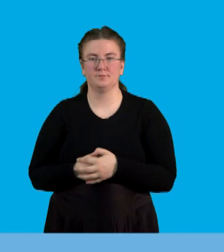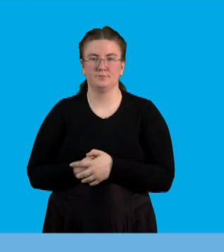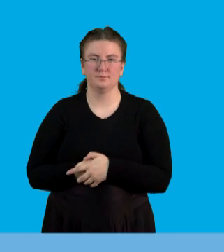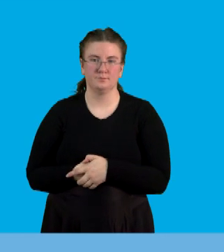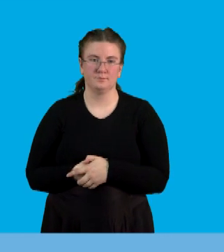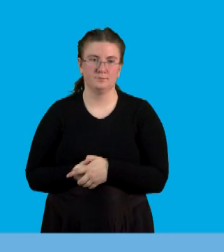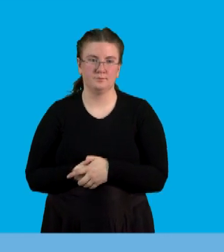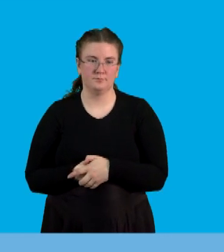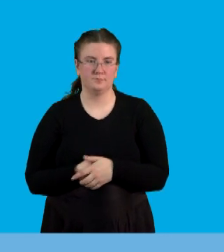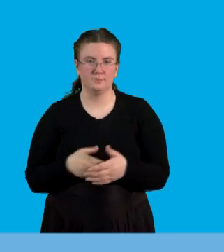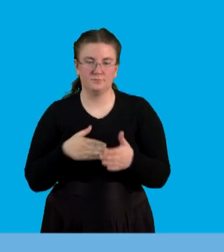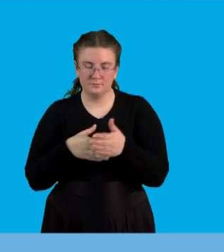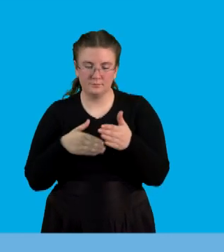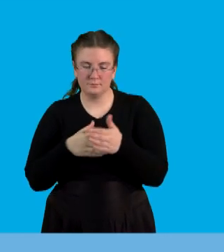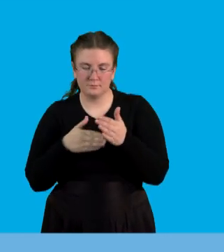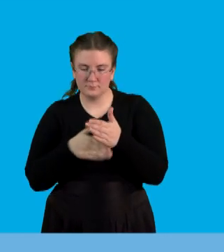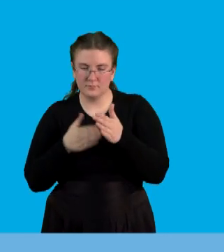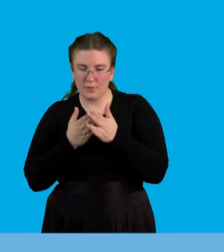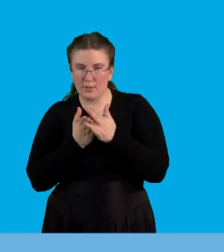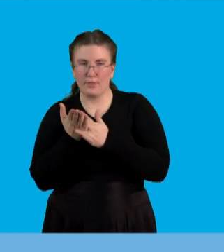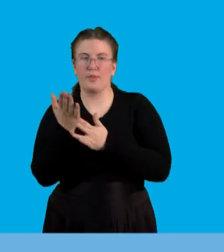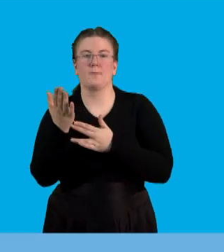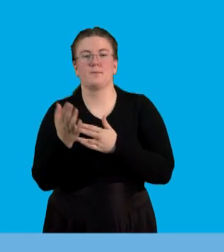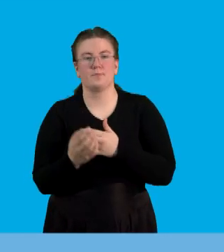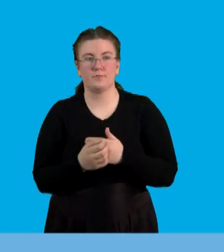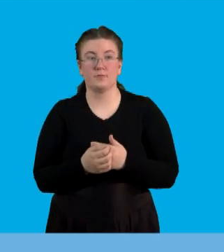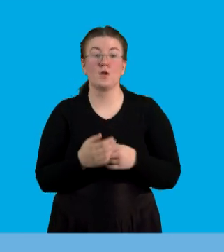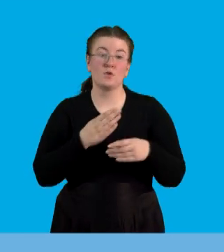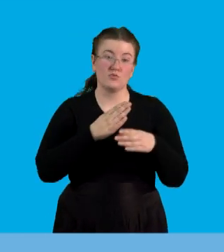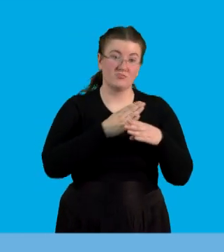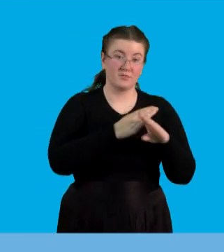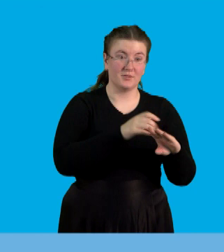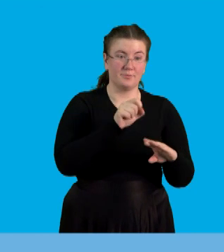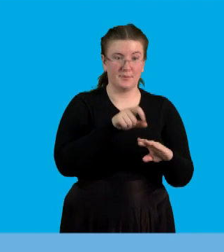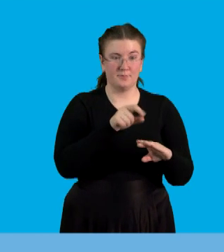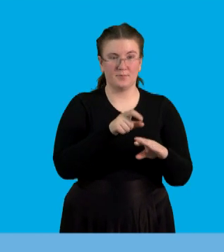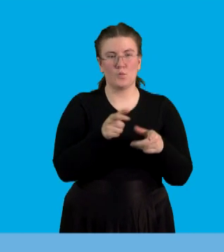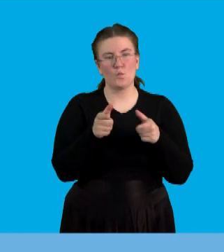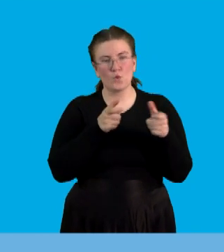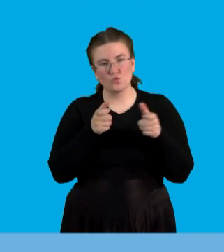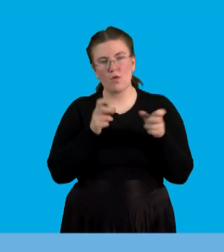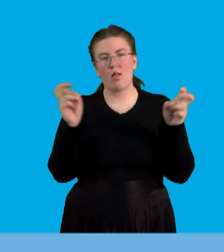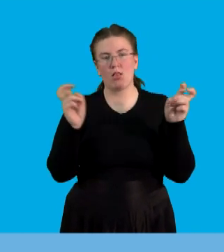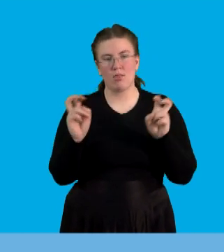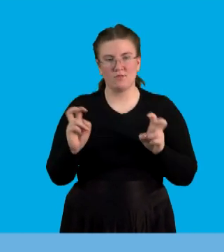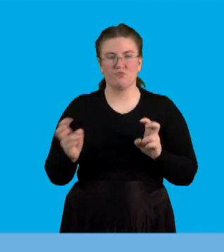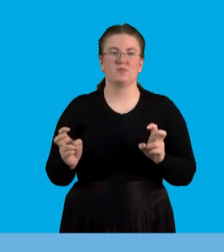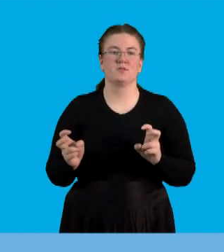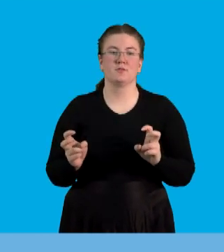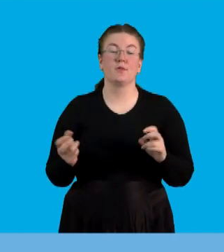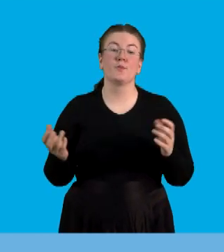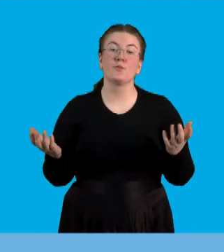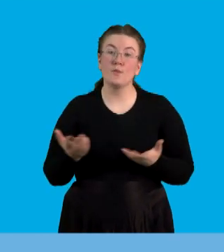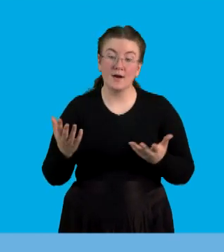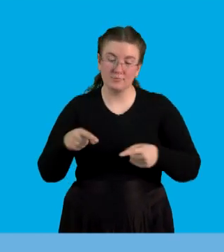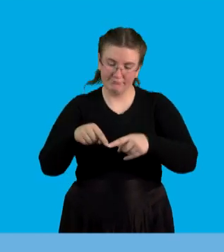So the resistors, therefore, they influence the electric current in a circuit. So the resistors, they influence the electric current